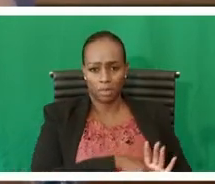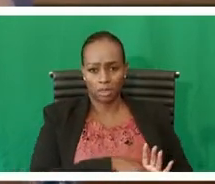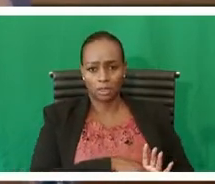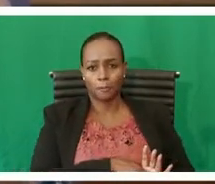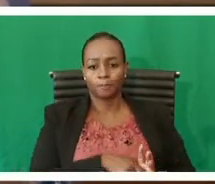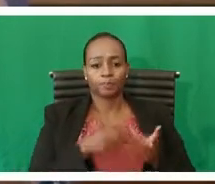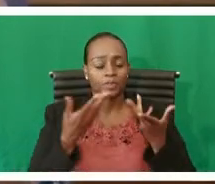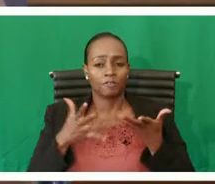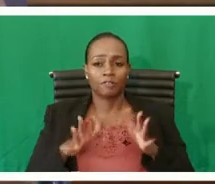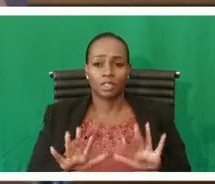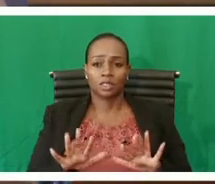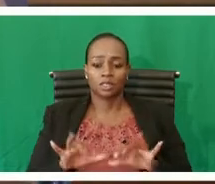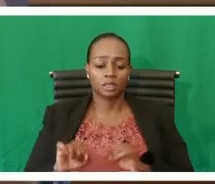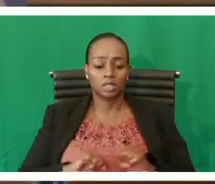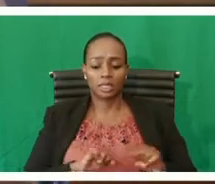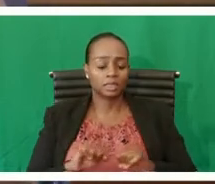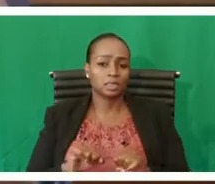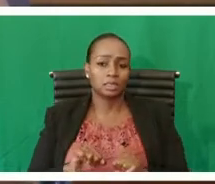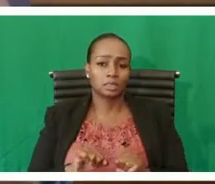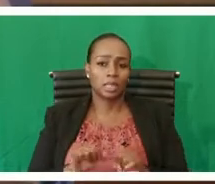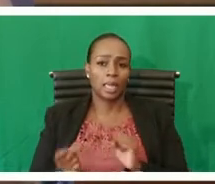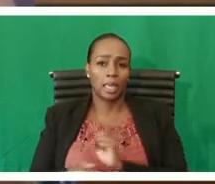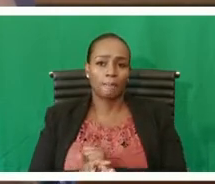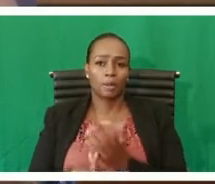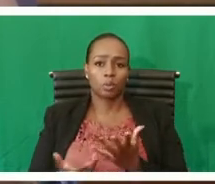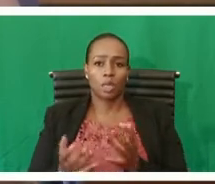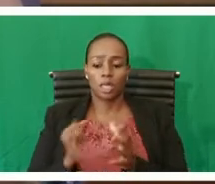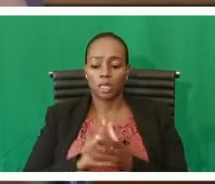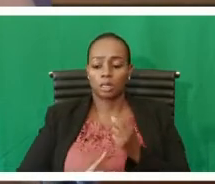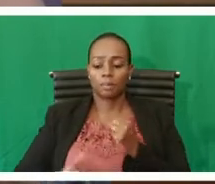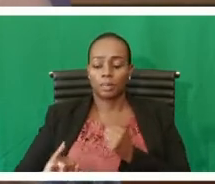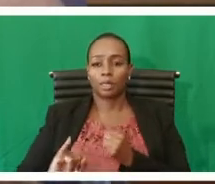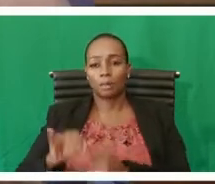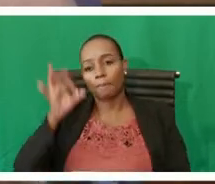gender-based violence strategy hosted by the Independent Police